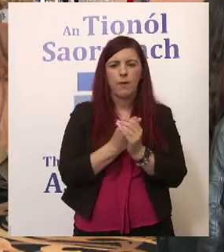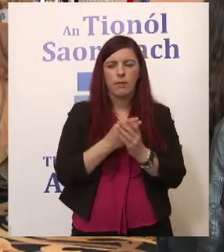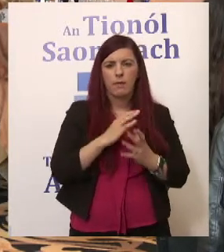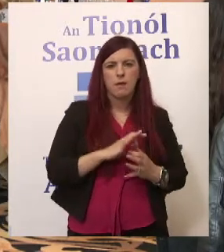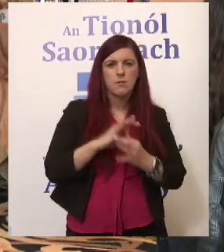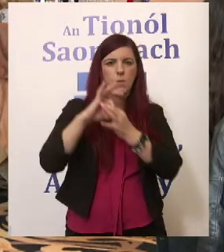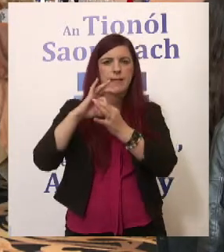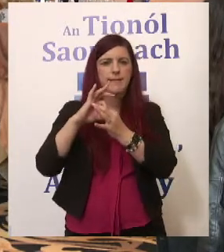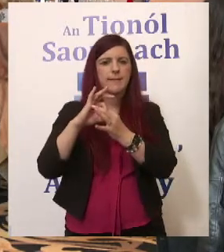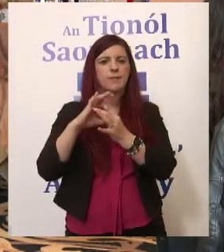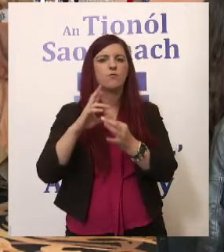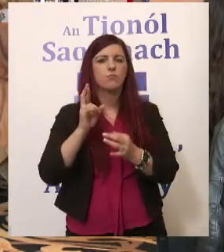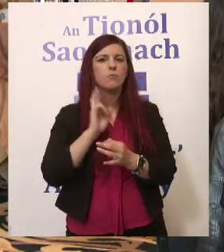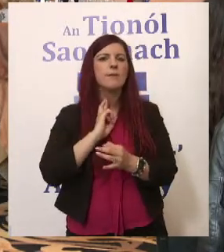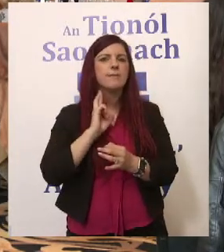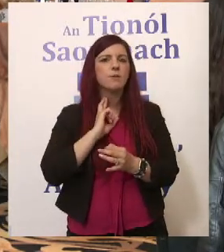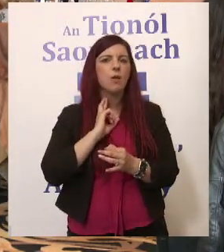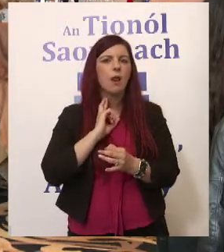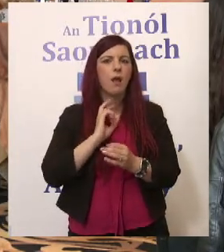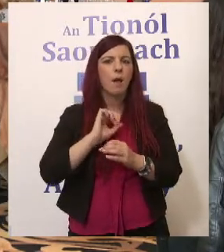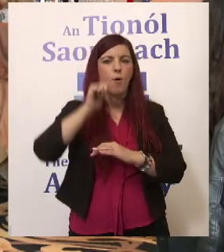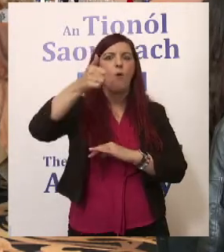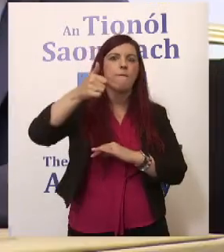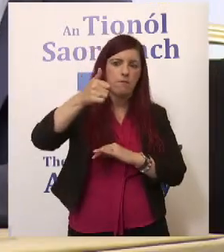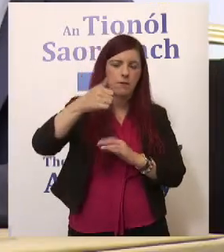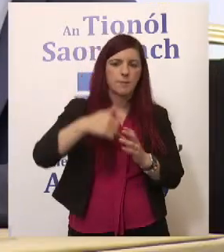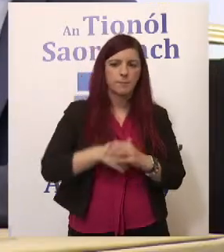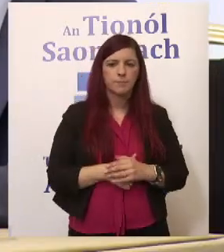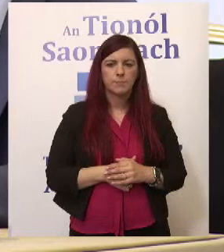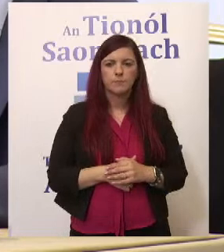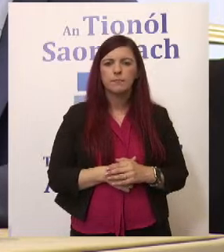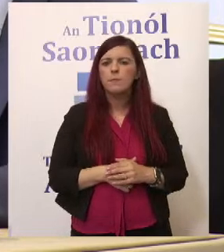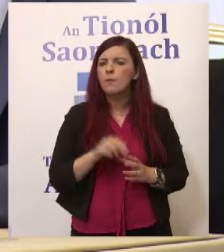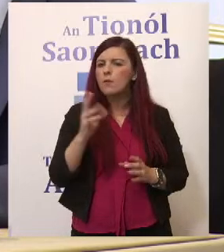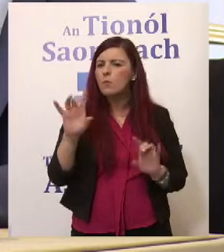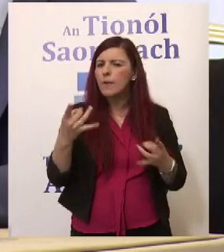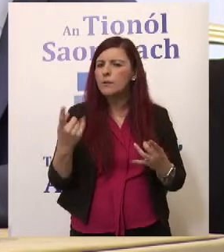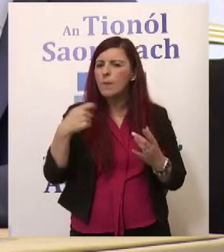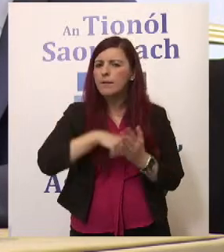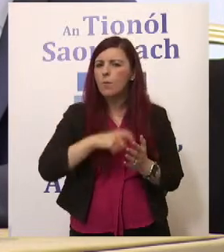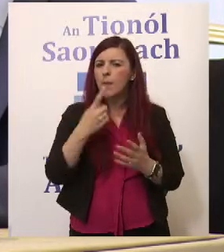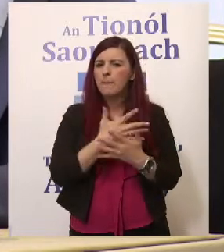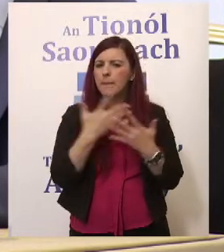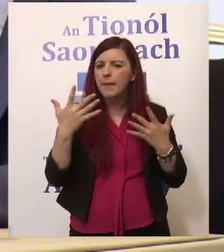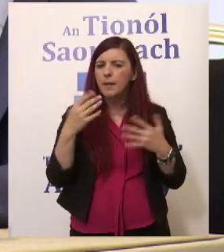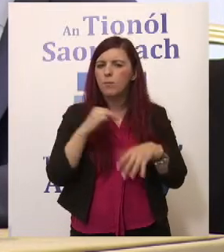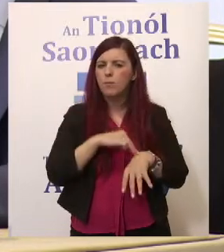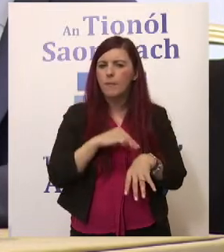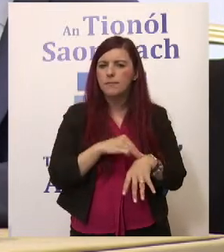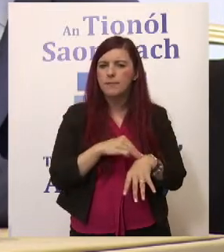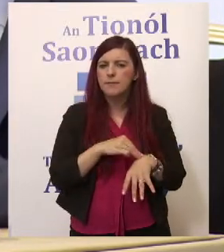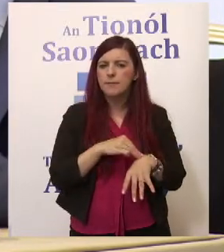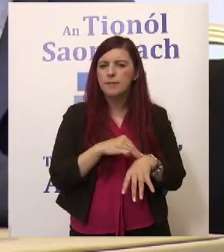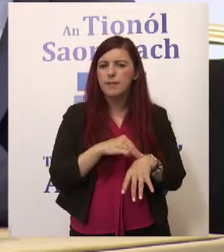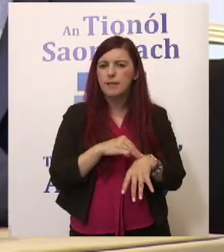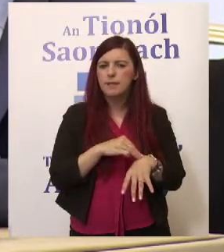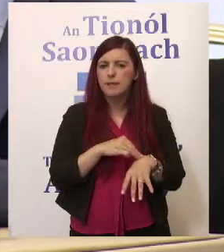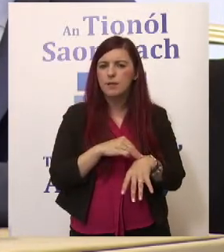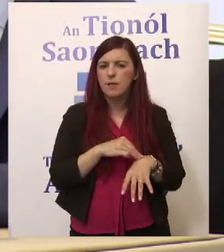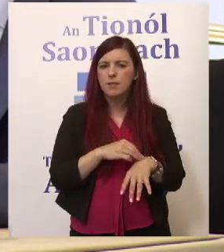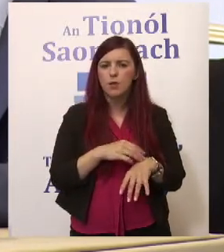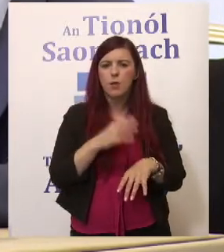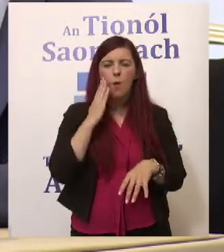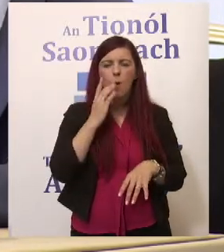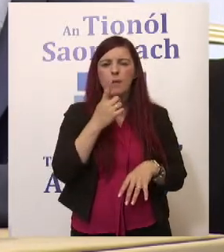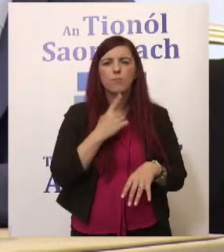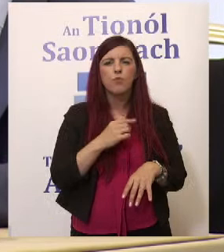associated residential buildings as well. Just quickly, one of the main problems of getting City Edge off the ground, which is the brownfield outside of